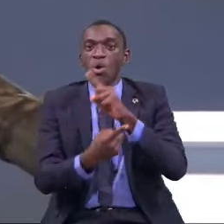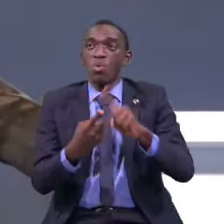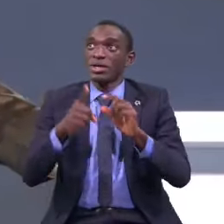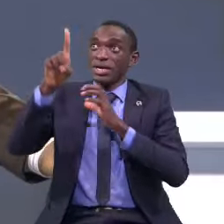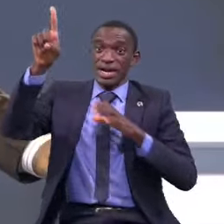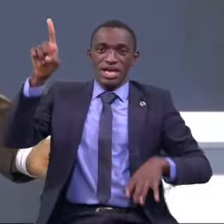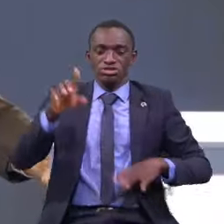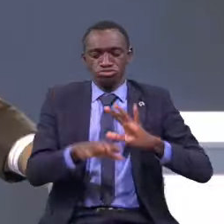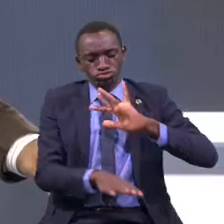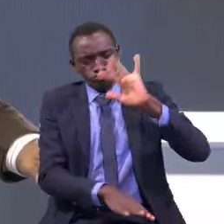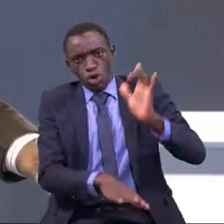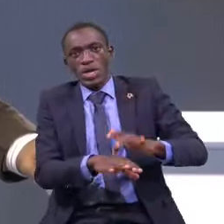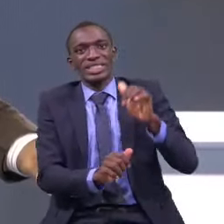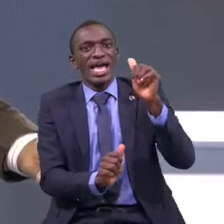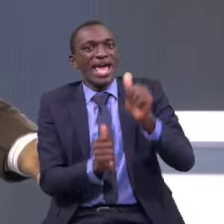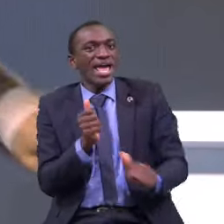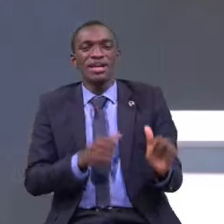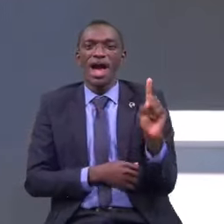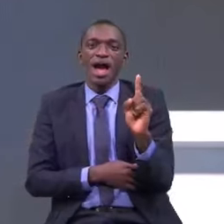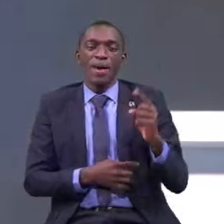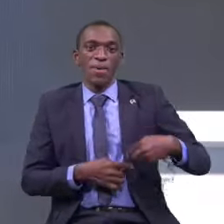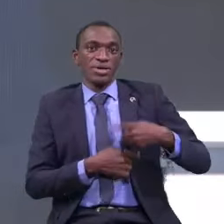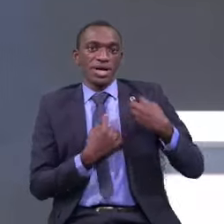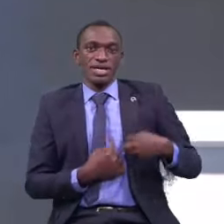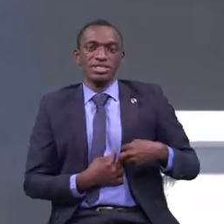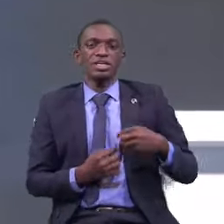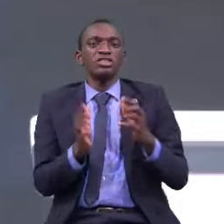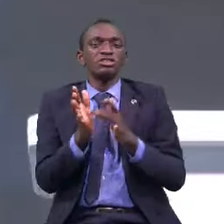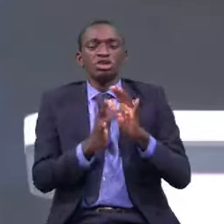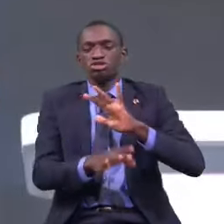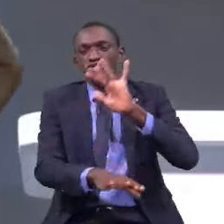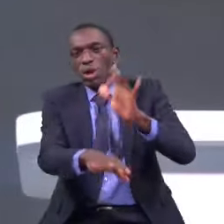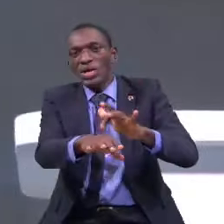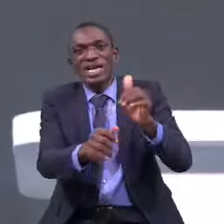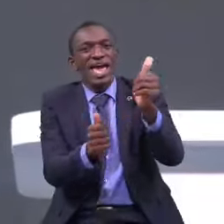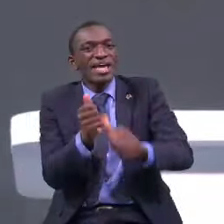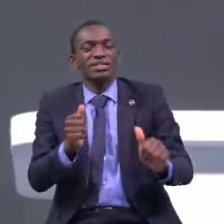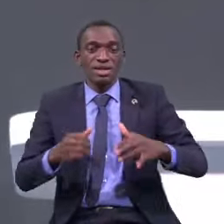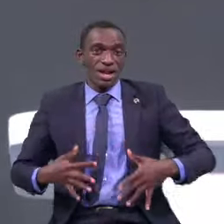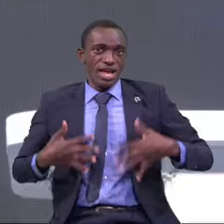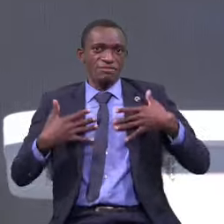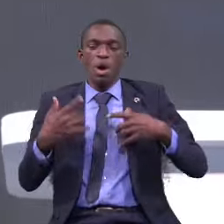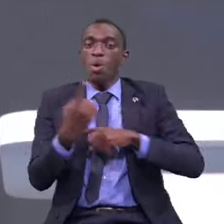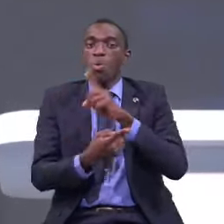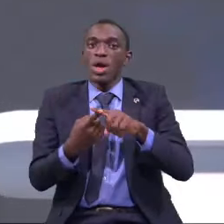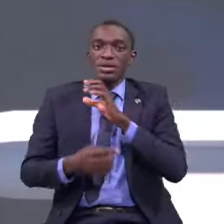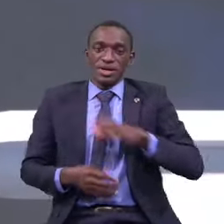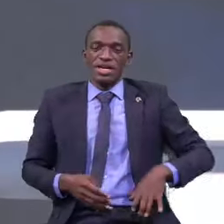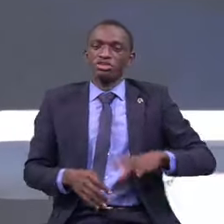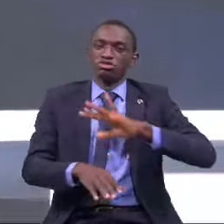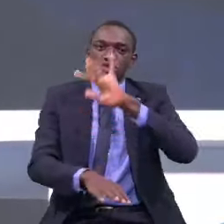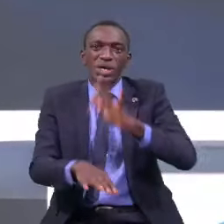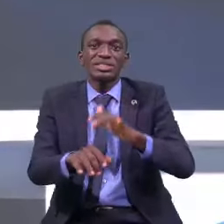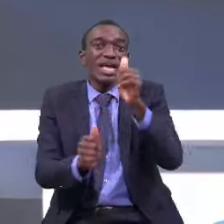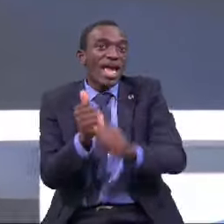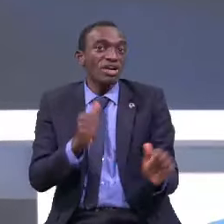heart, touches any life, when Christ touches anyone, is